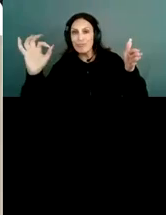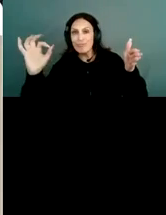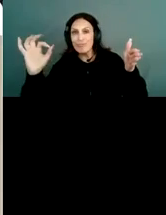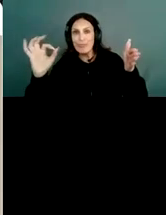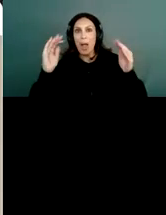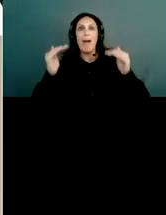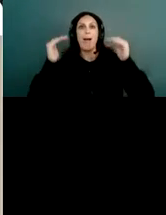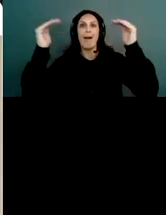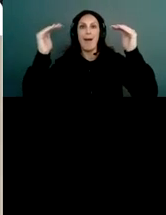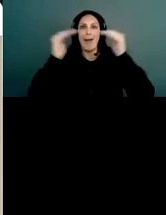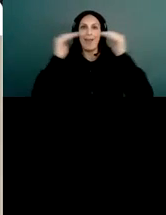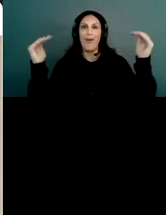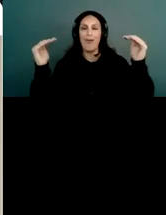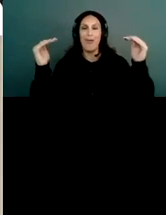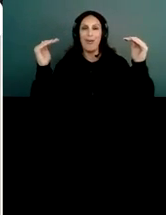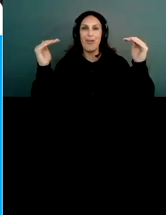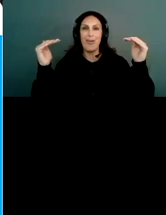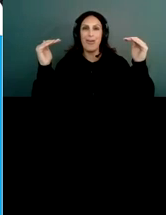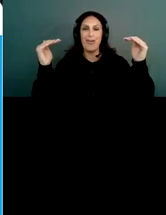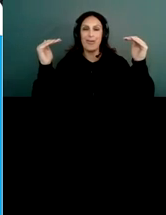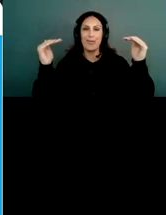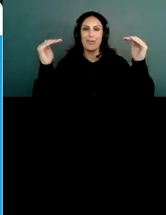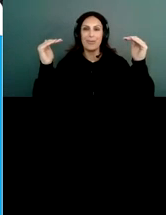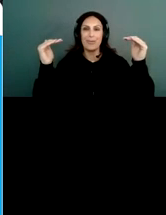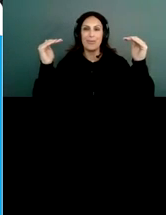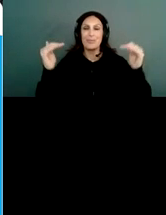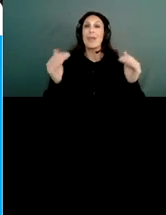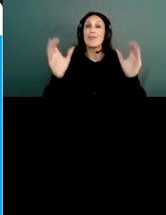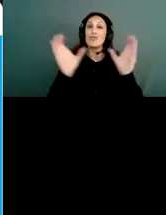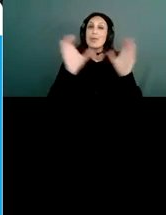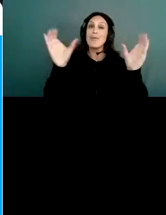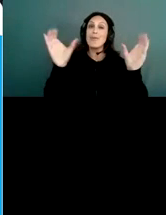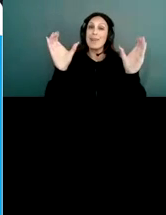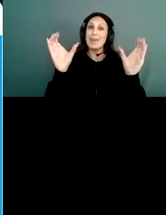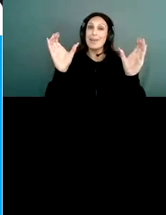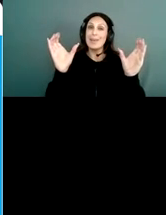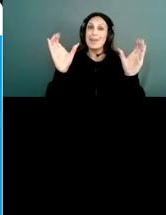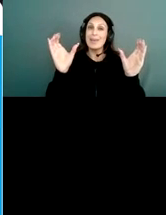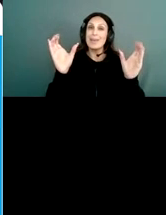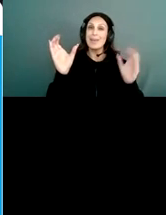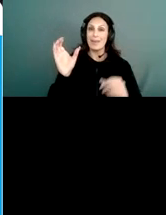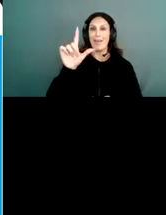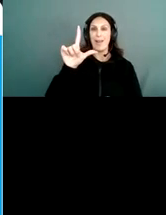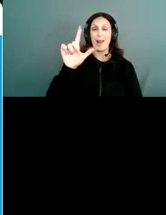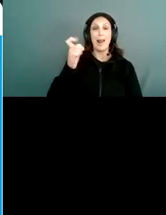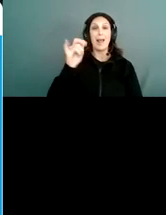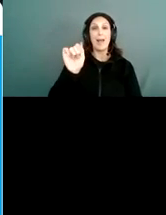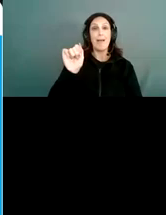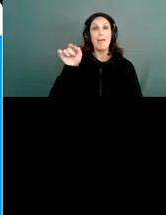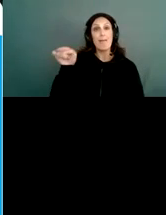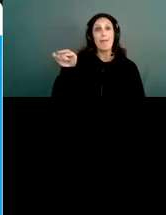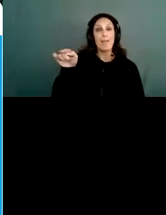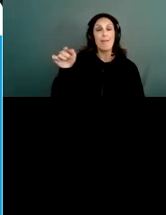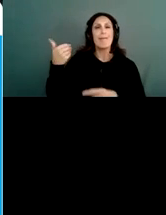to the next level. An achievement certificate will be available in My Lexia for teachers to print and use to